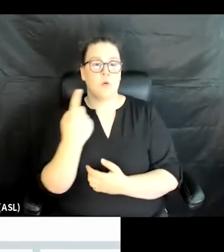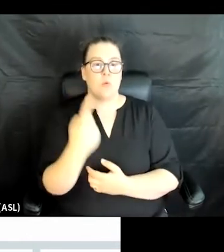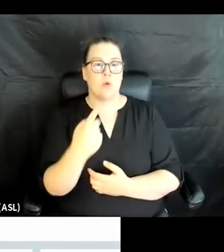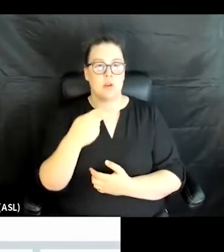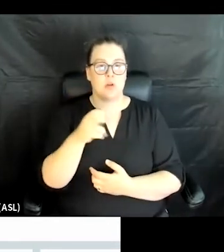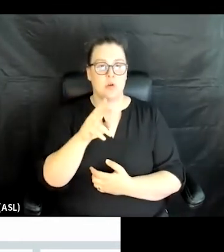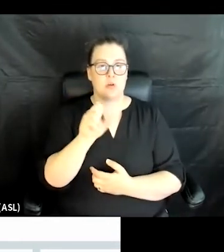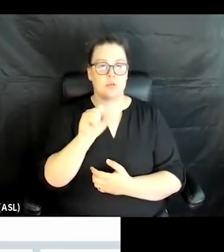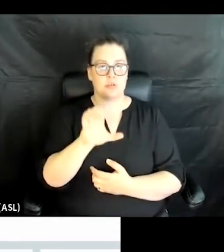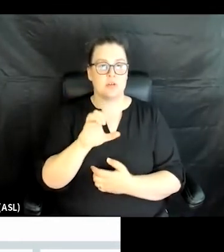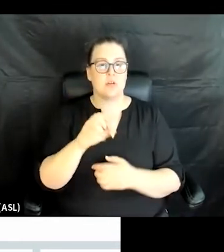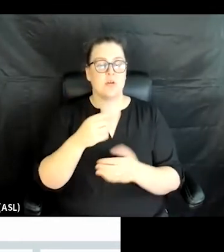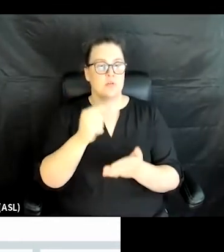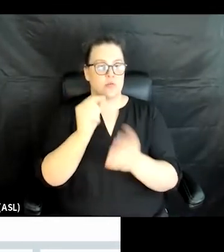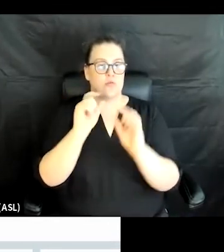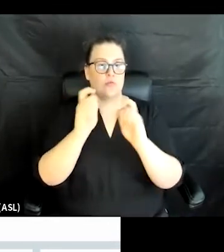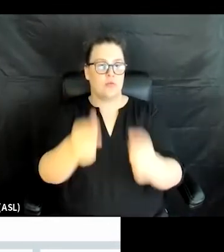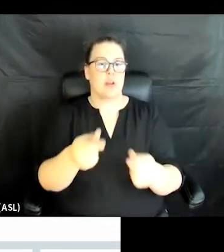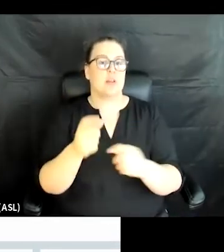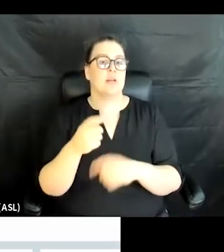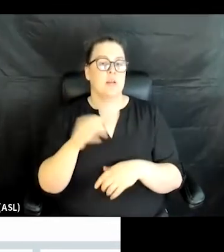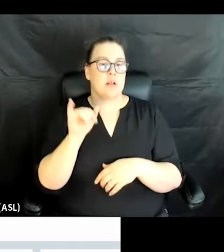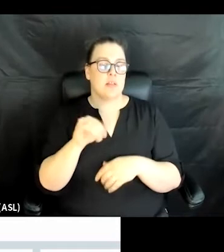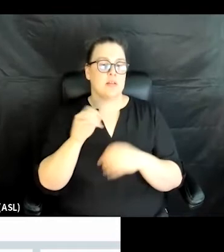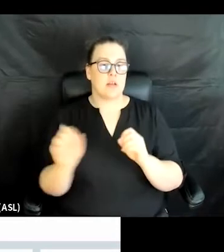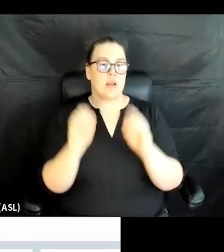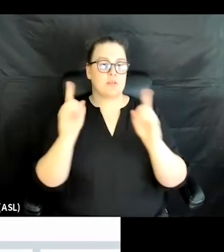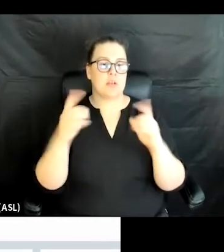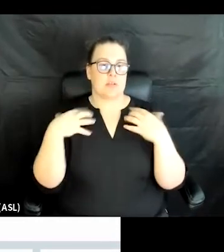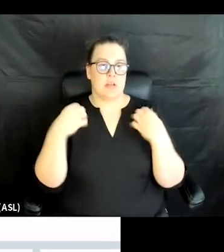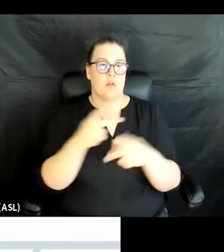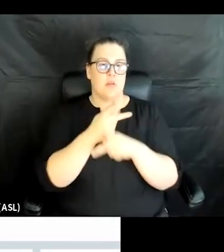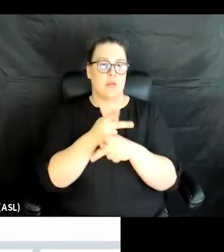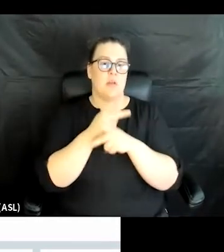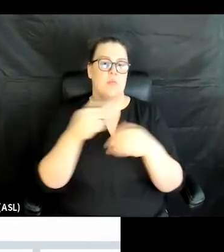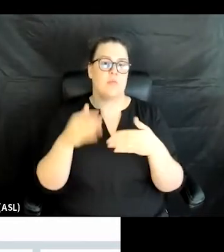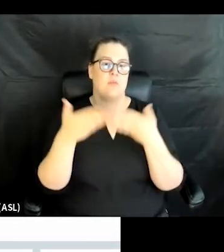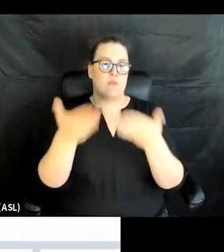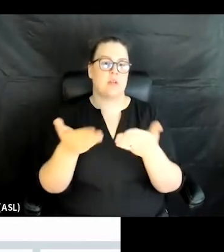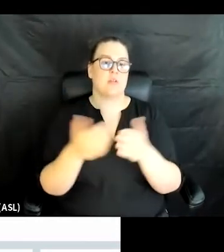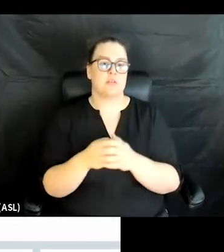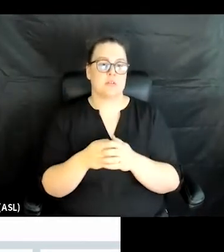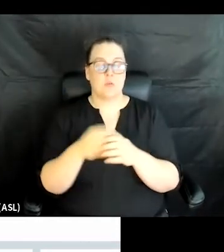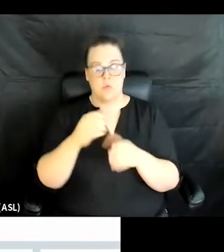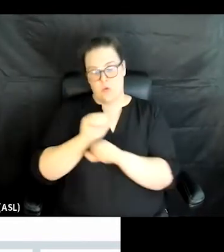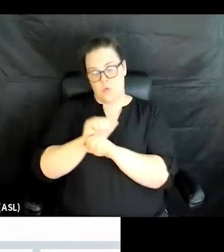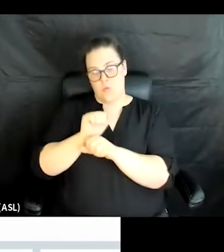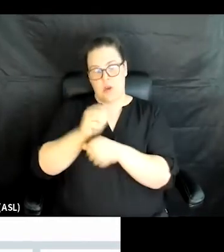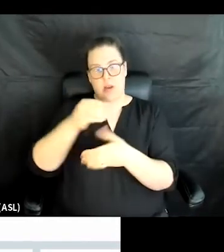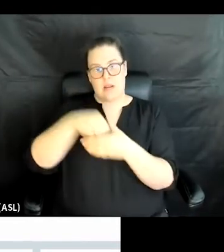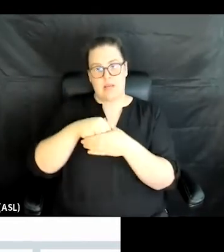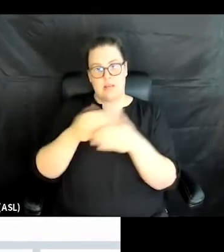to educate the next generation of healthcare providers to be age-friendly and dementia-friendly. We actually work in the geriatric psychiatry